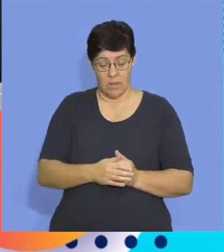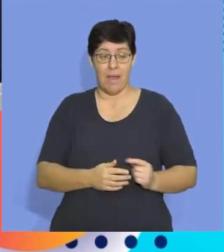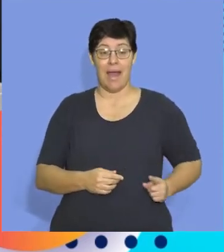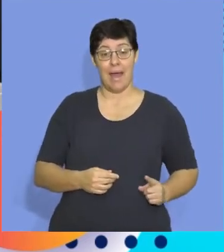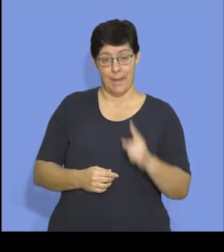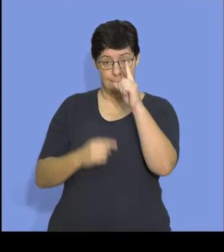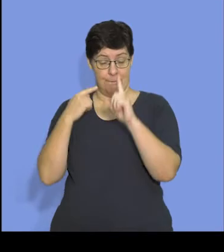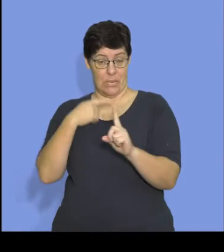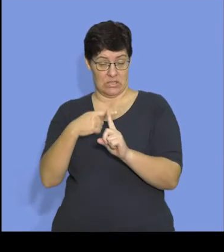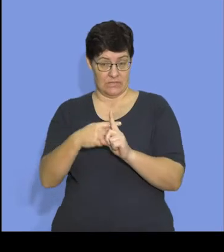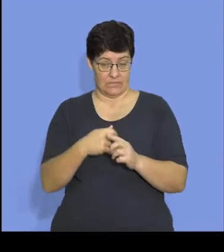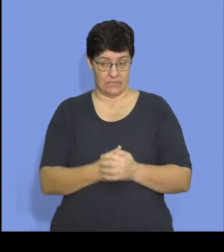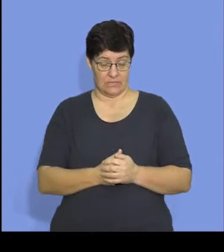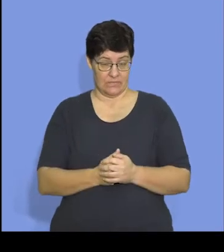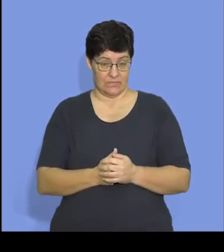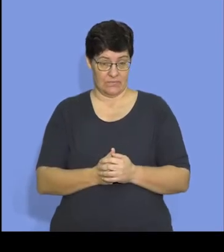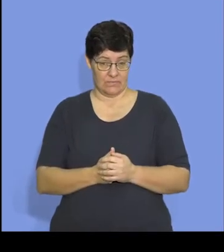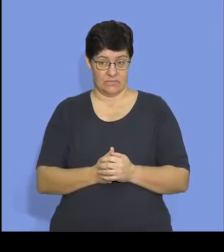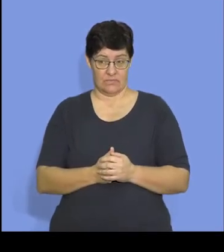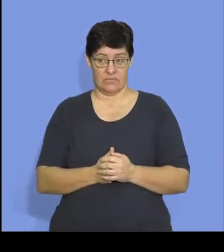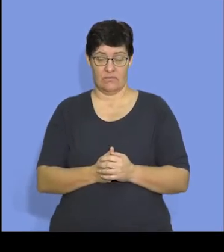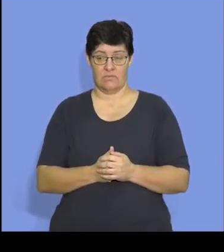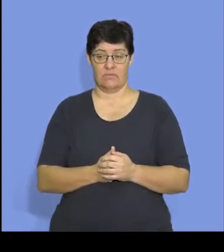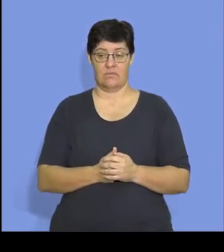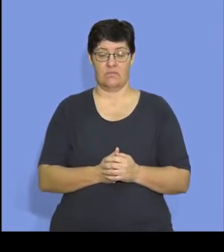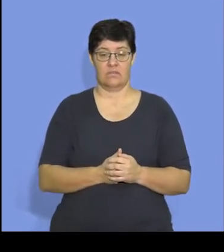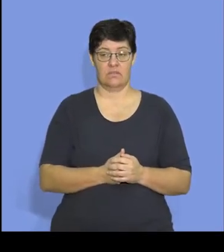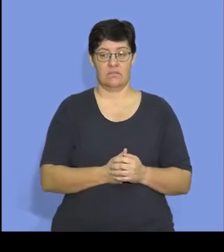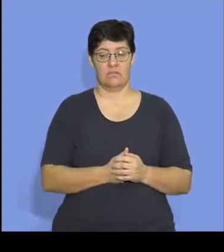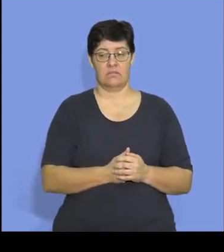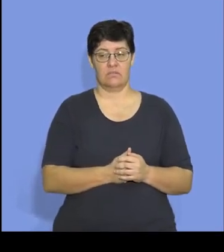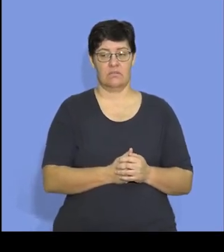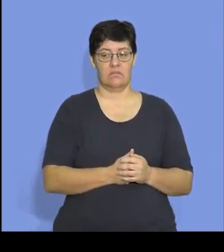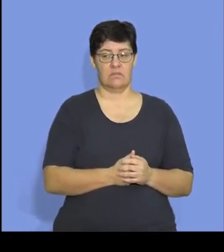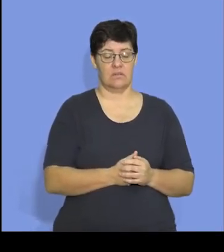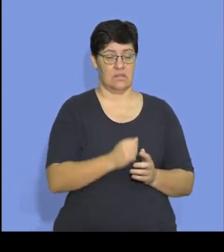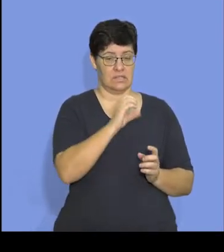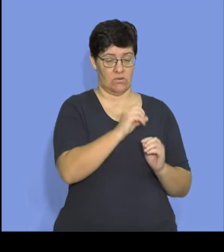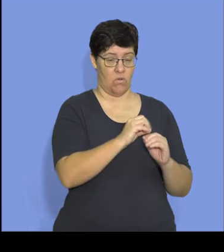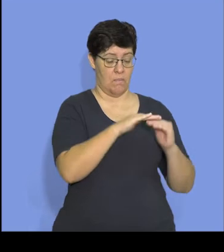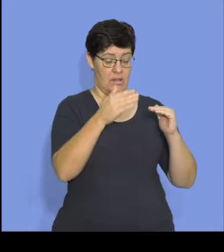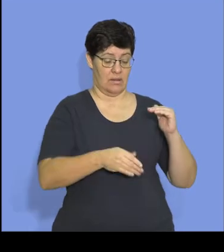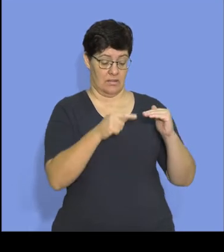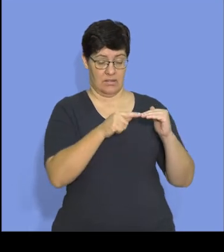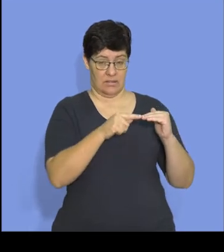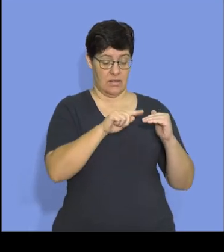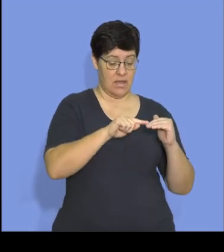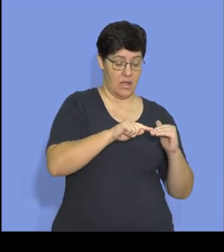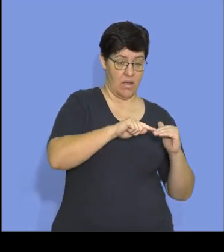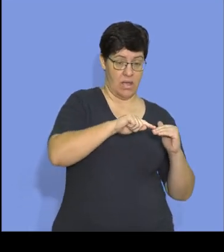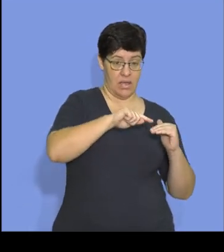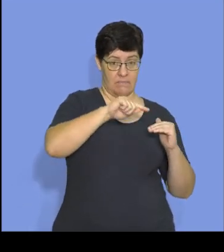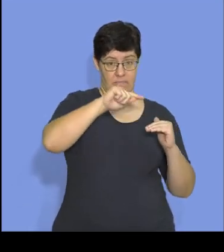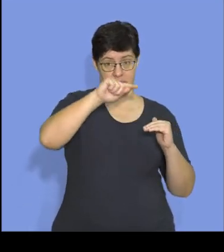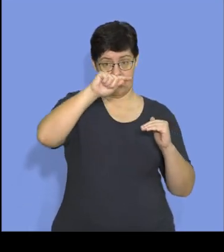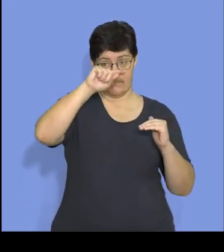direction. That means my graph, the 0 point is the balcony. It's going to go